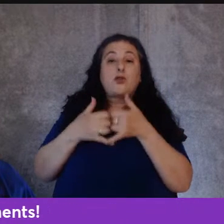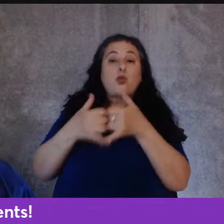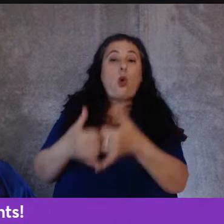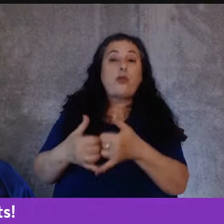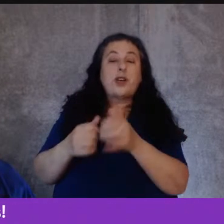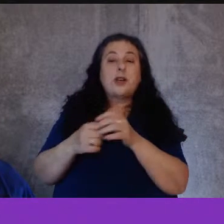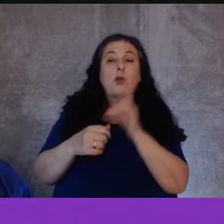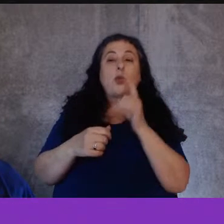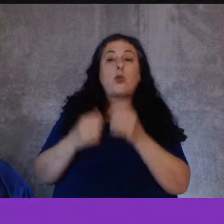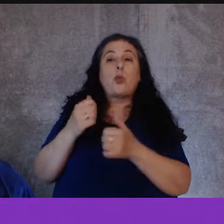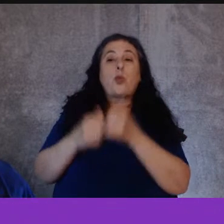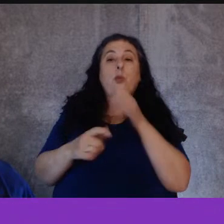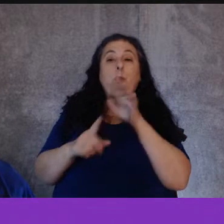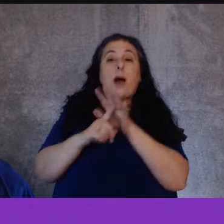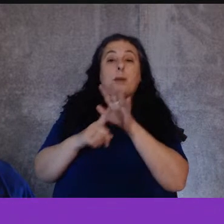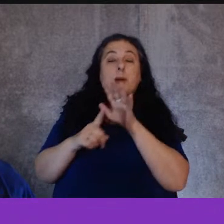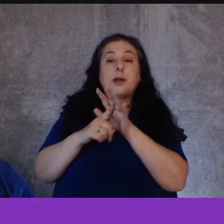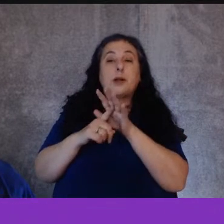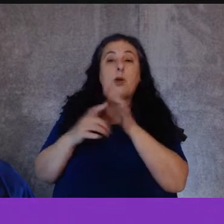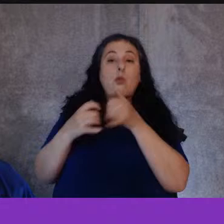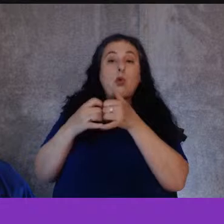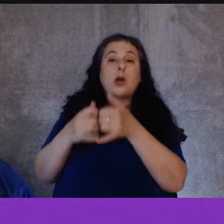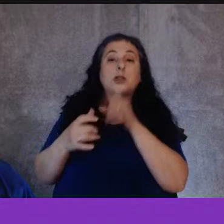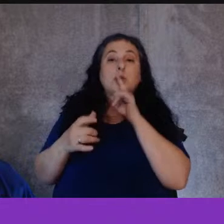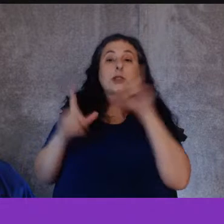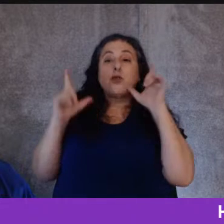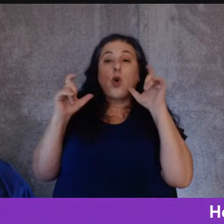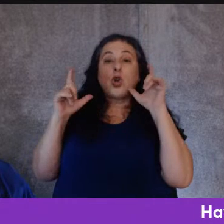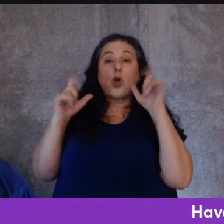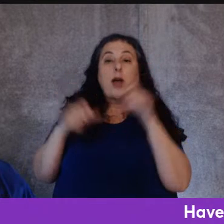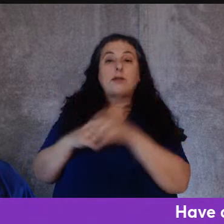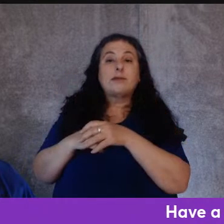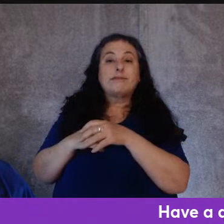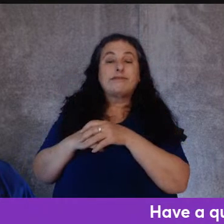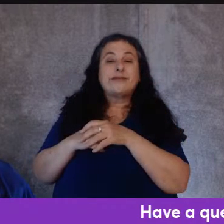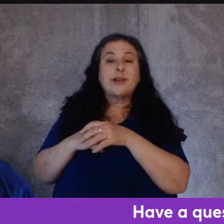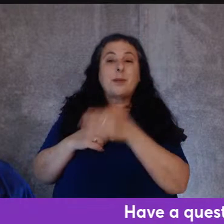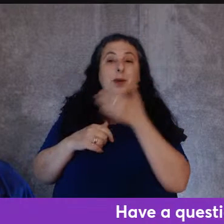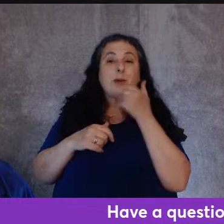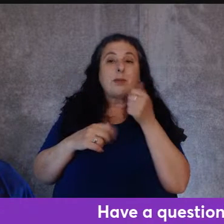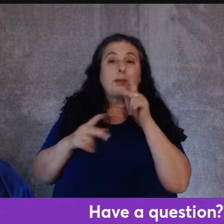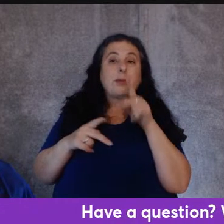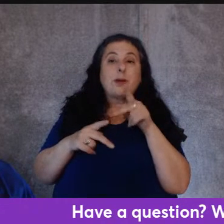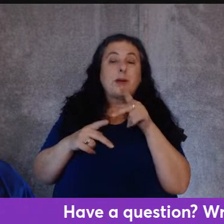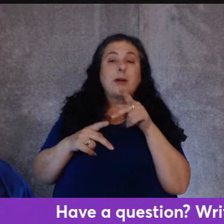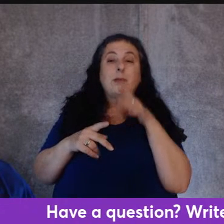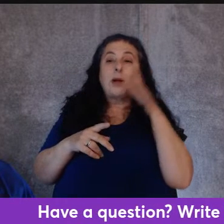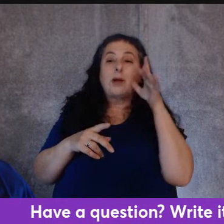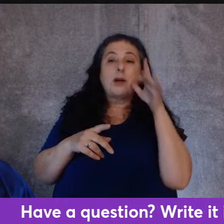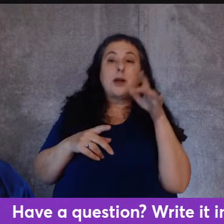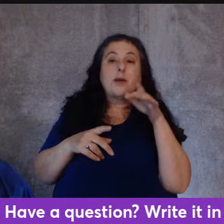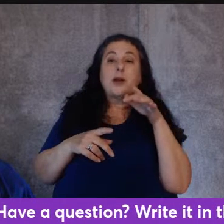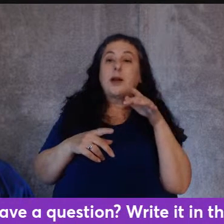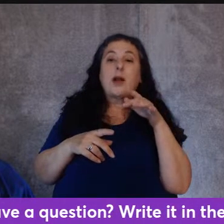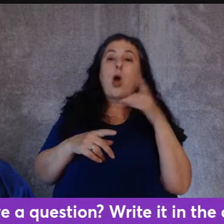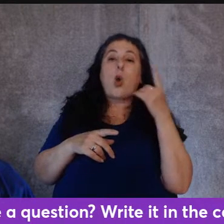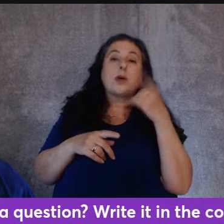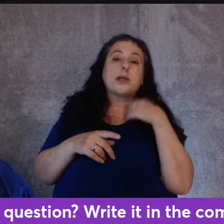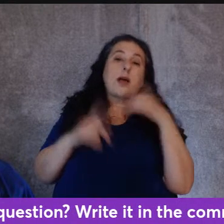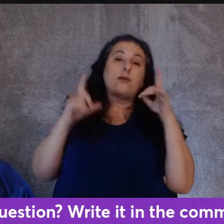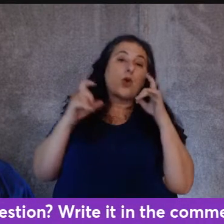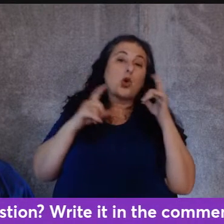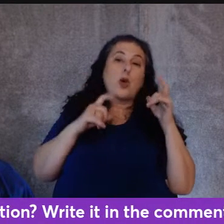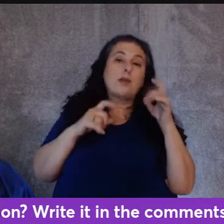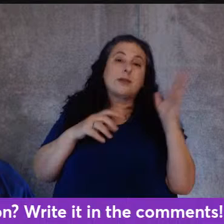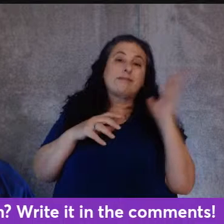One of the most popular prizes was a photograph, because parents didn't routinely have their children photographed